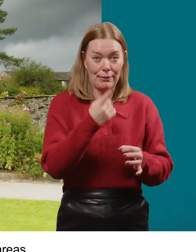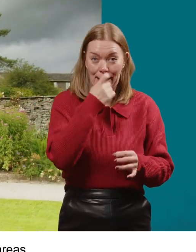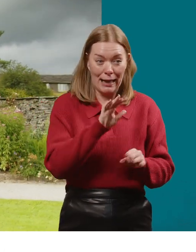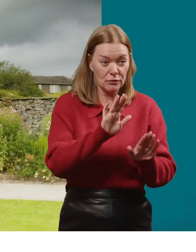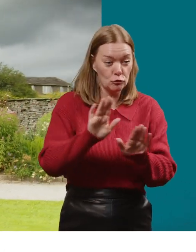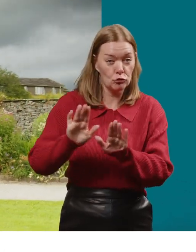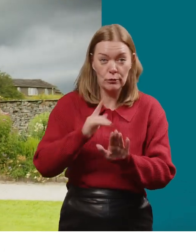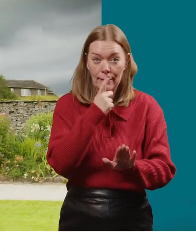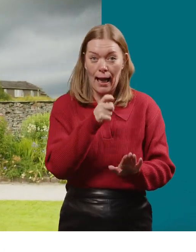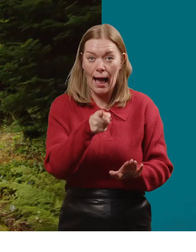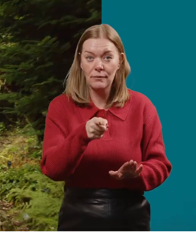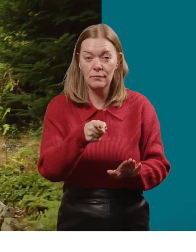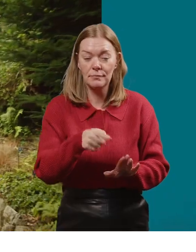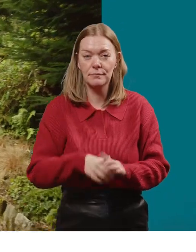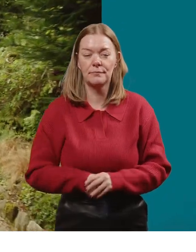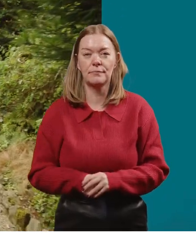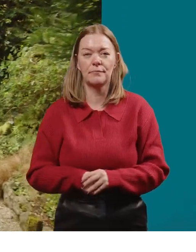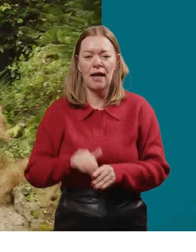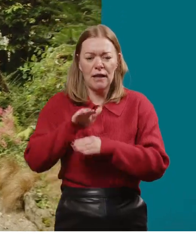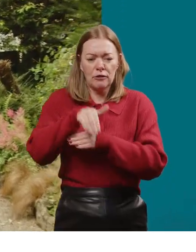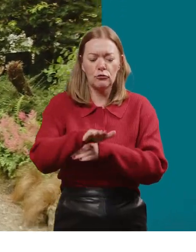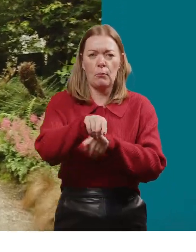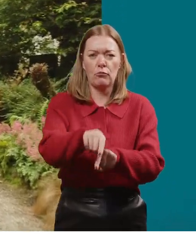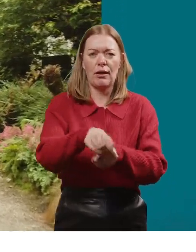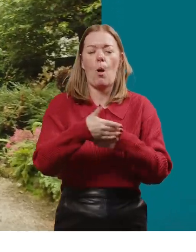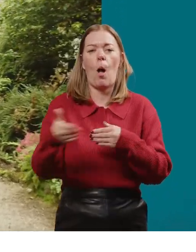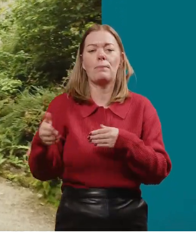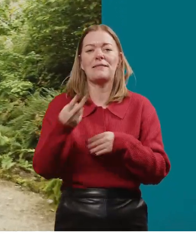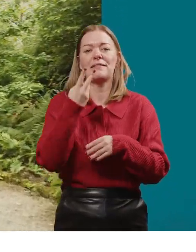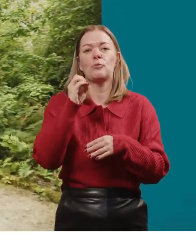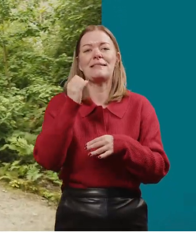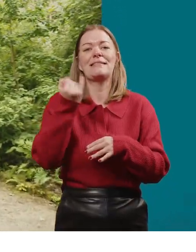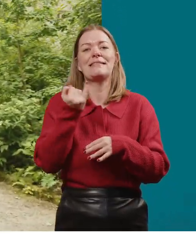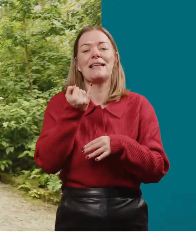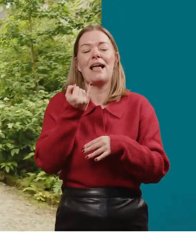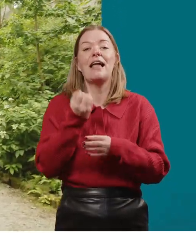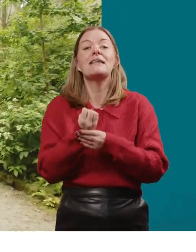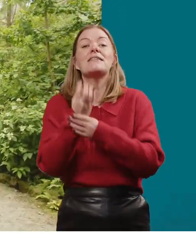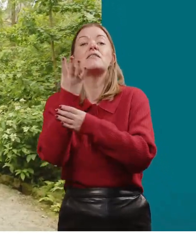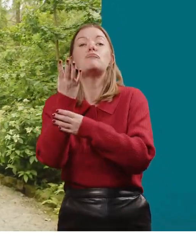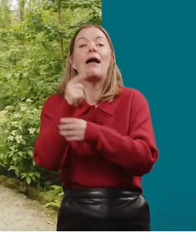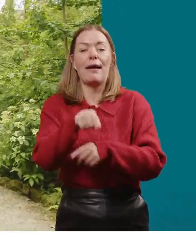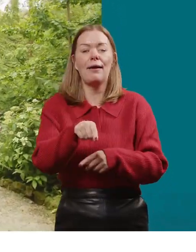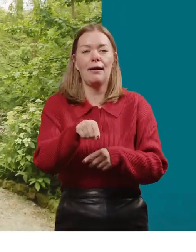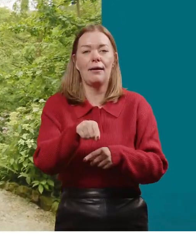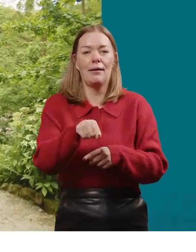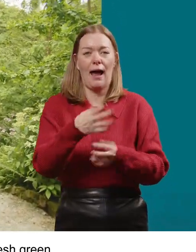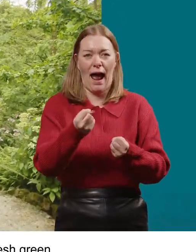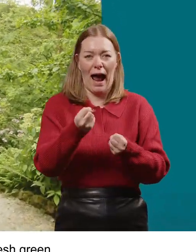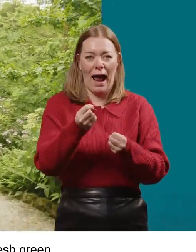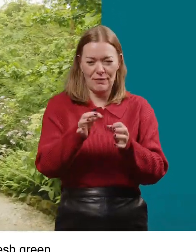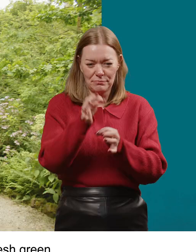to touch. The Stumpery opened in 2016, and every spring more than a dozen varieties of